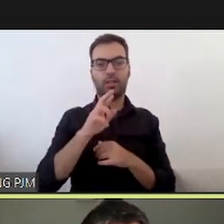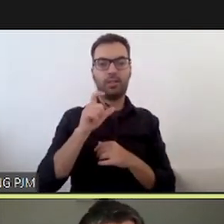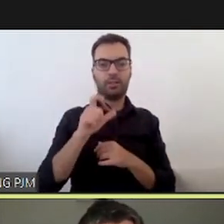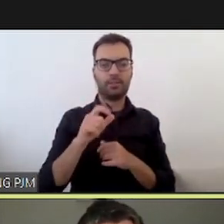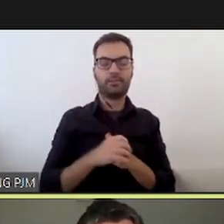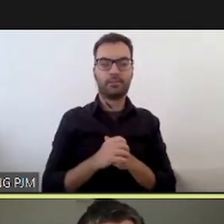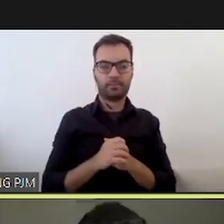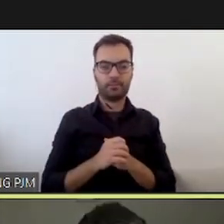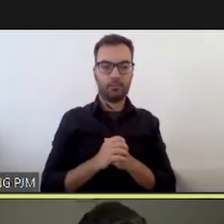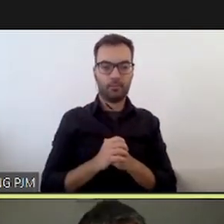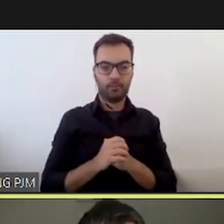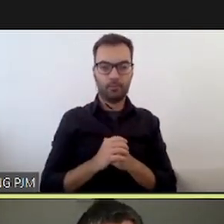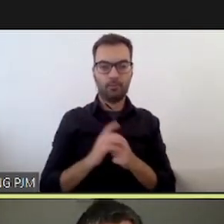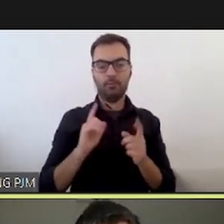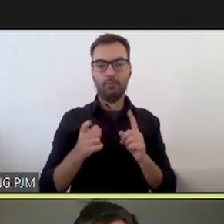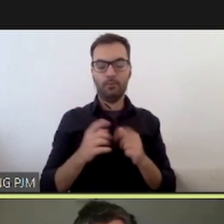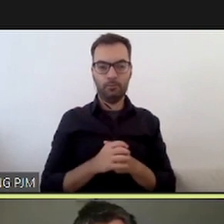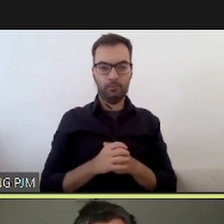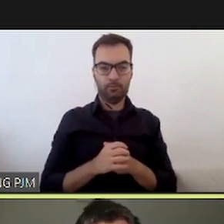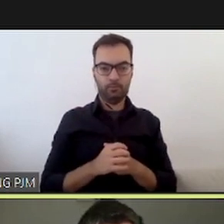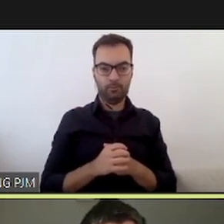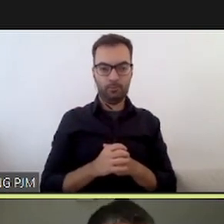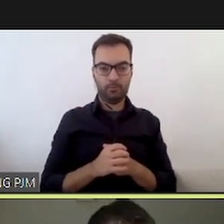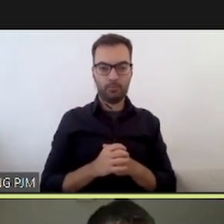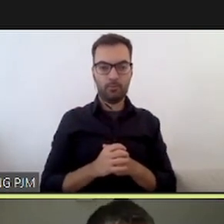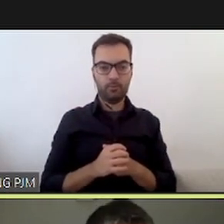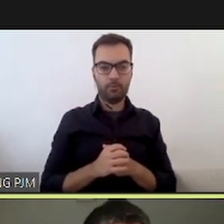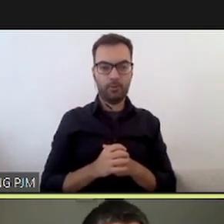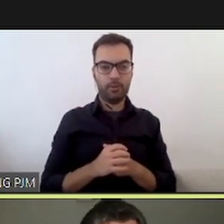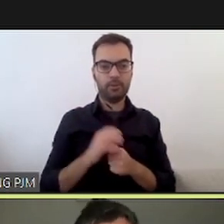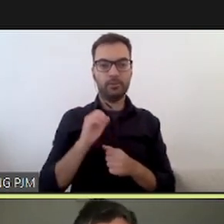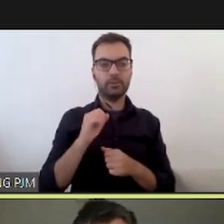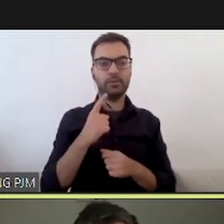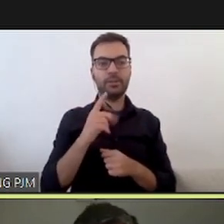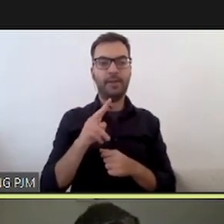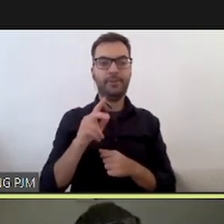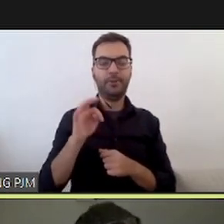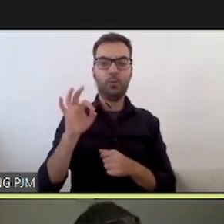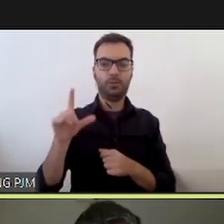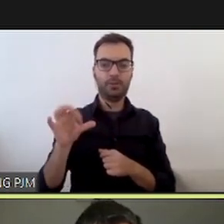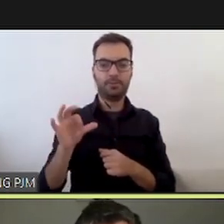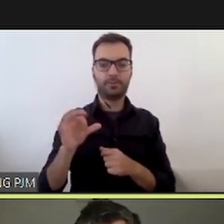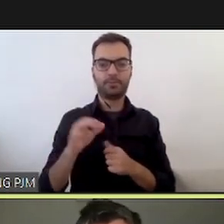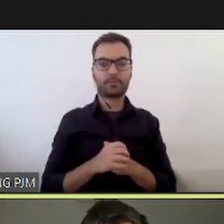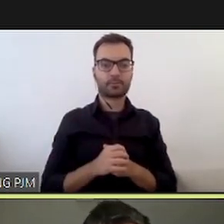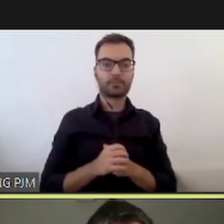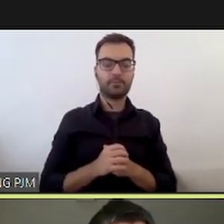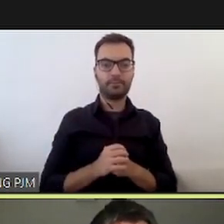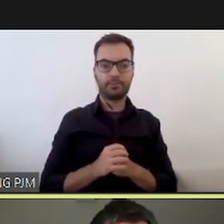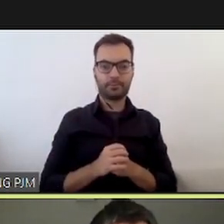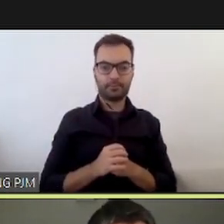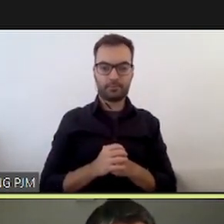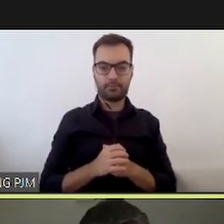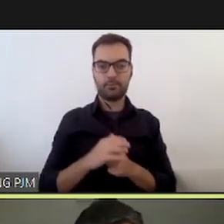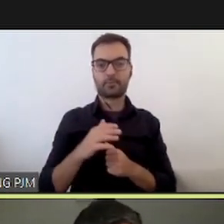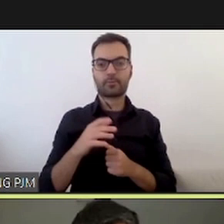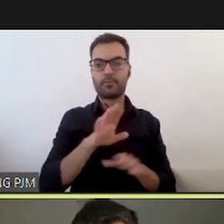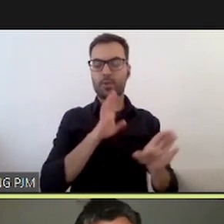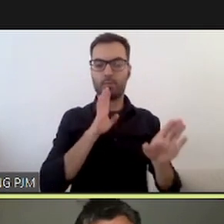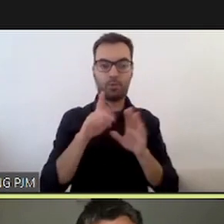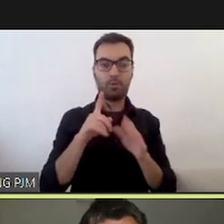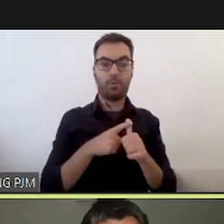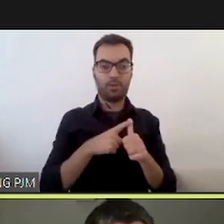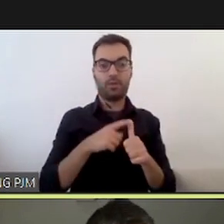tool, or also there is an AXA DevTools. There is a very similar tools which allows you to first